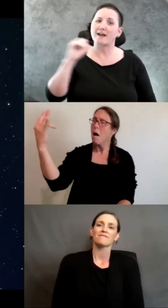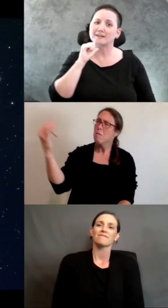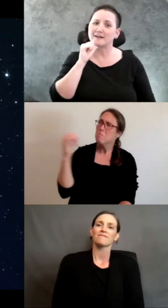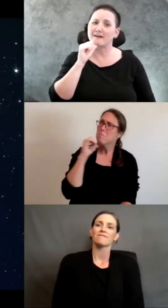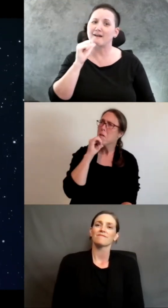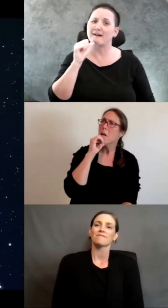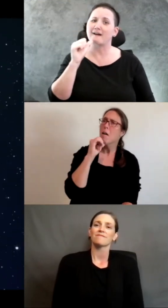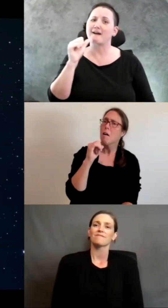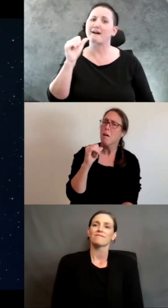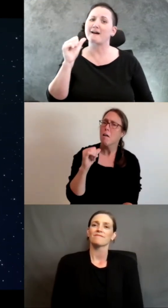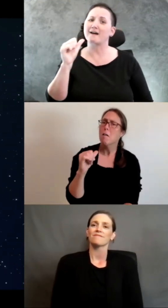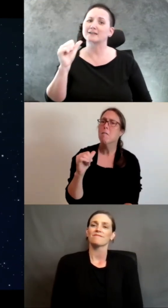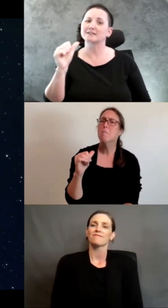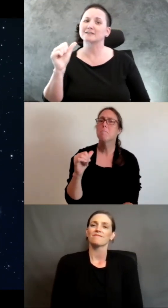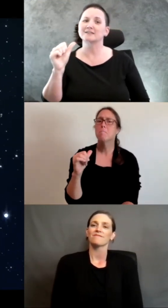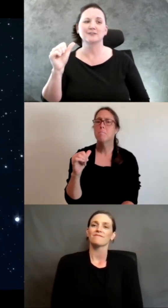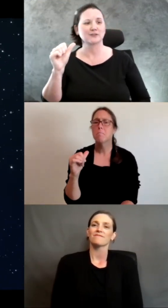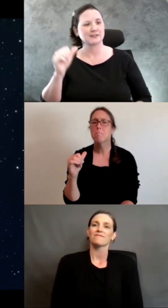why not